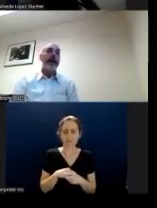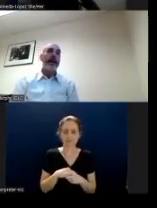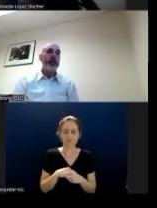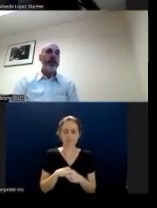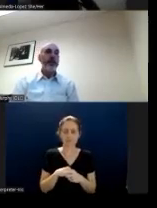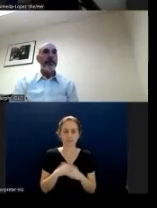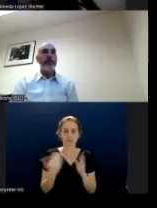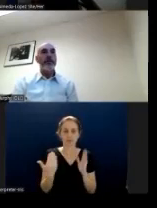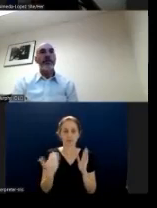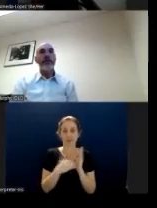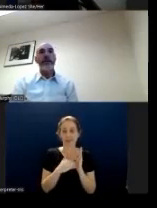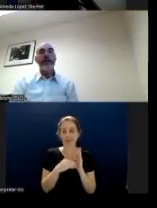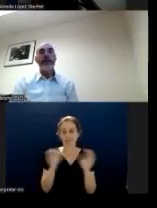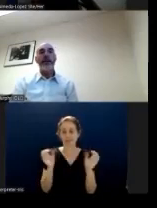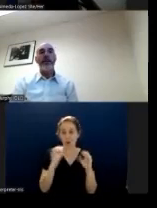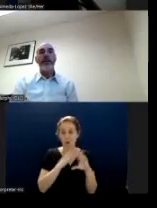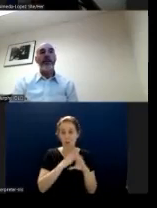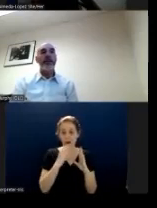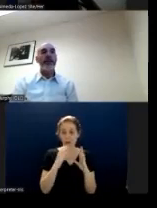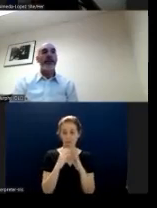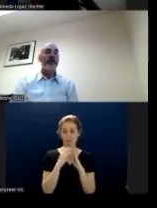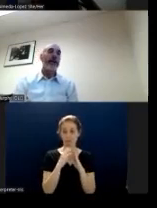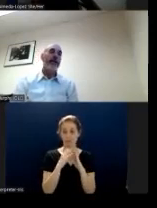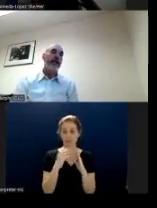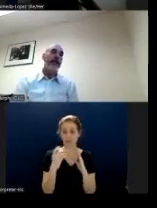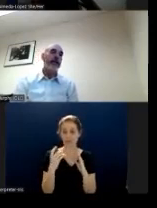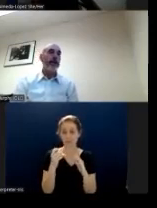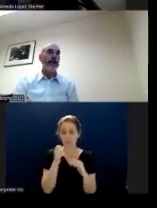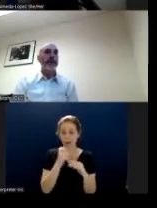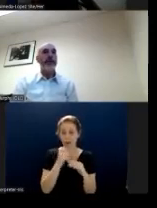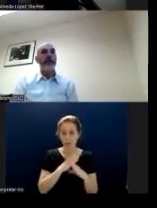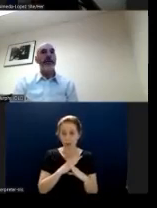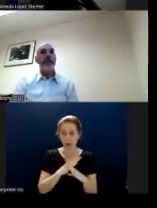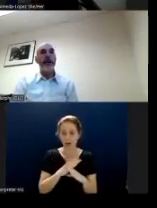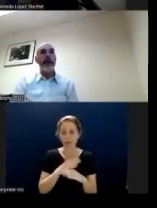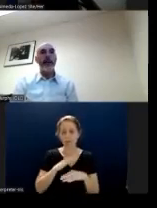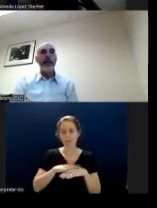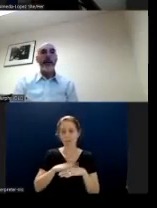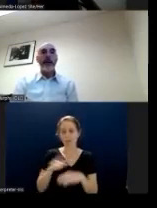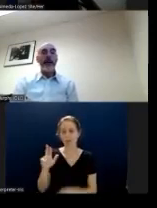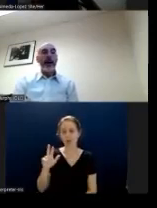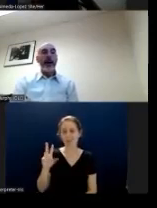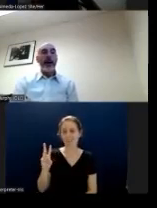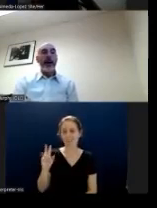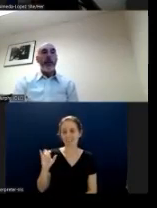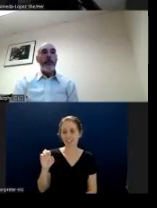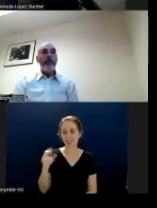So again, it should be free of obstructions. The path of travel should be at least 36 inches wide.